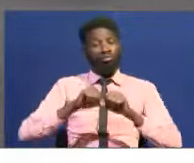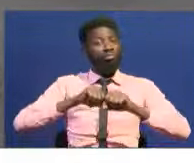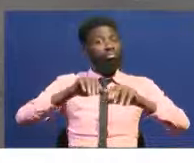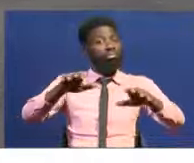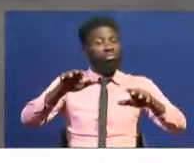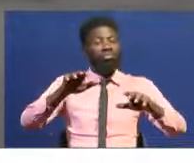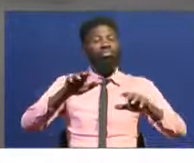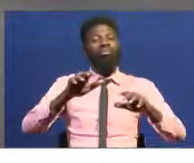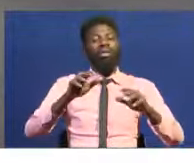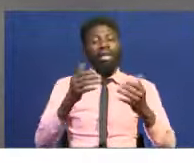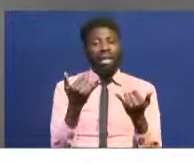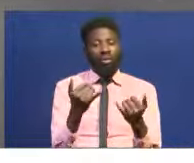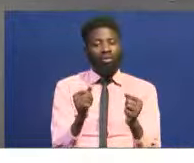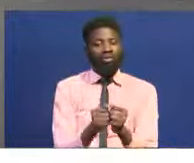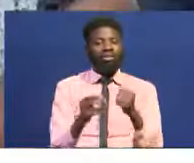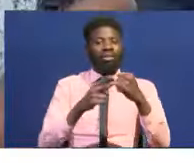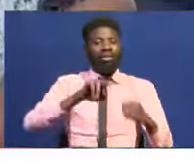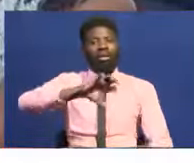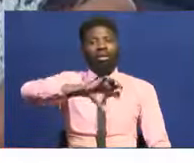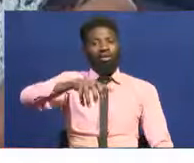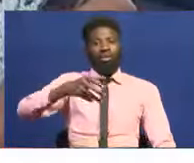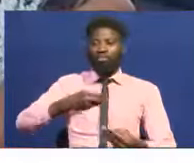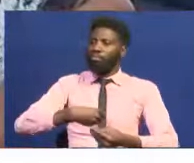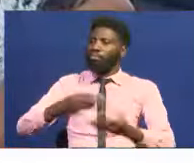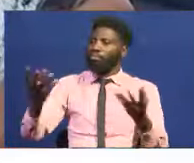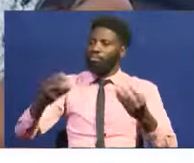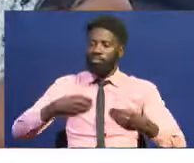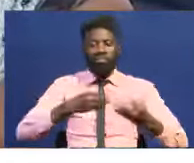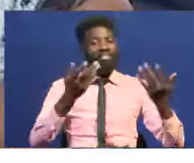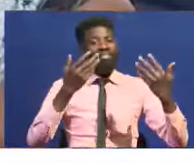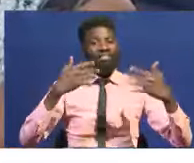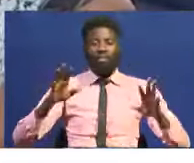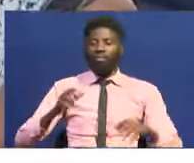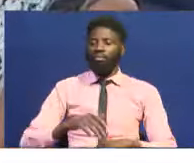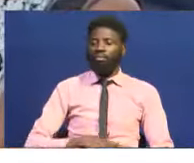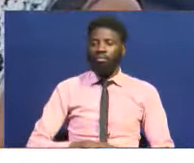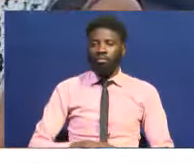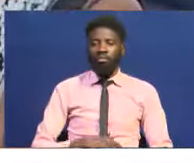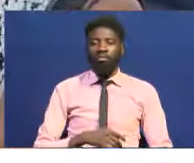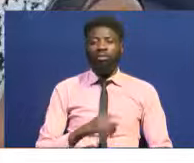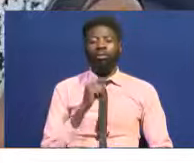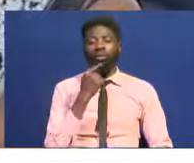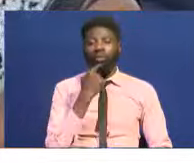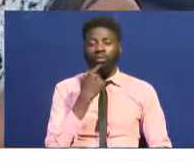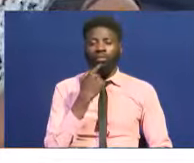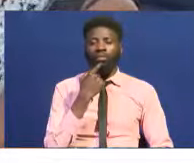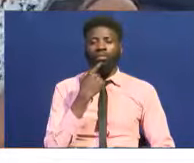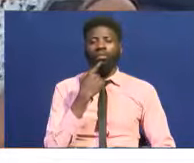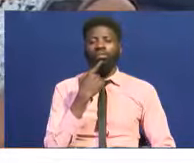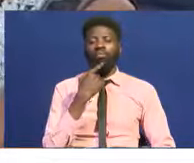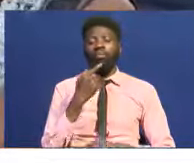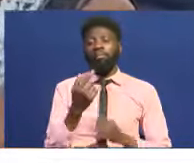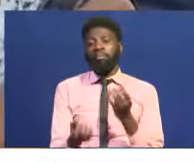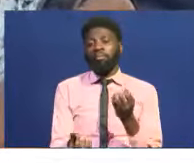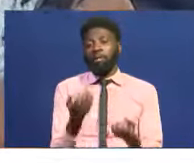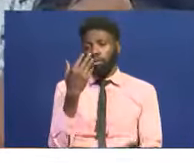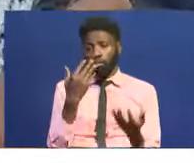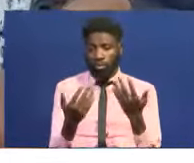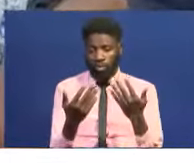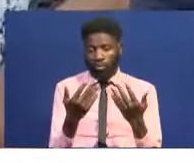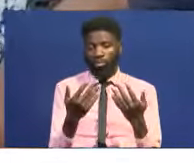kaunti 17 kufikia sasa. This left is Baringo, Turkana and Kirinyaga is also